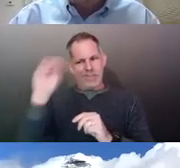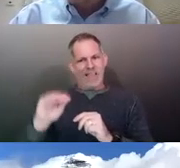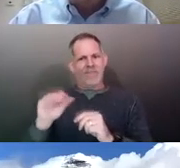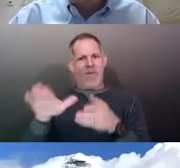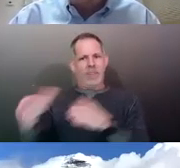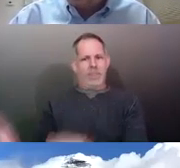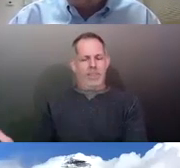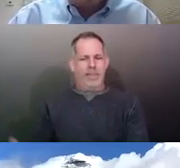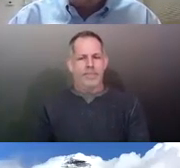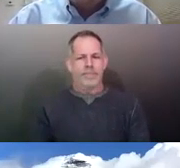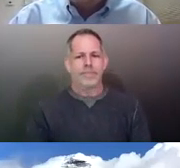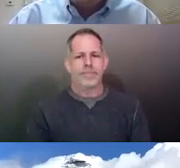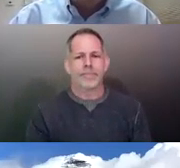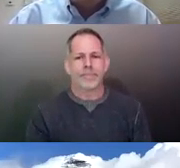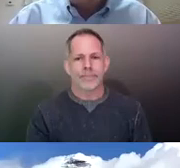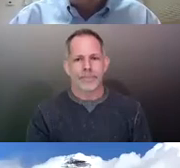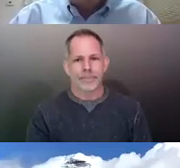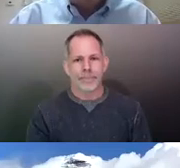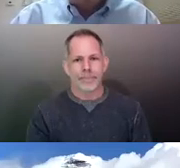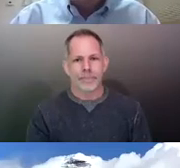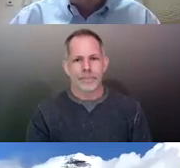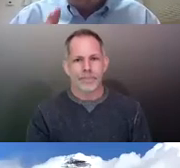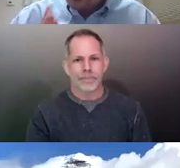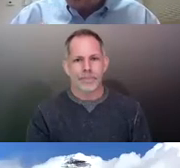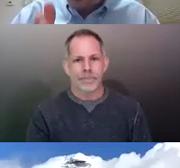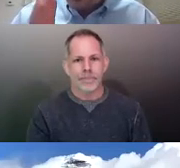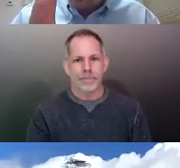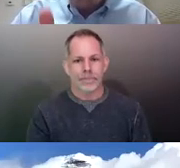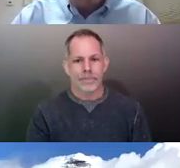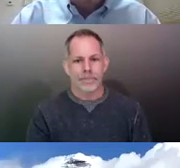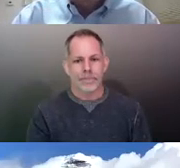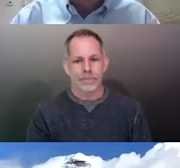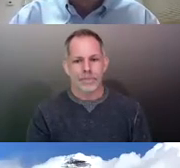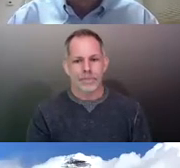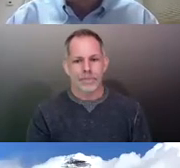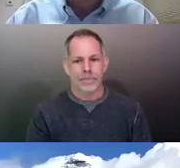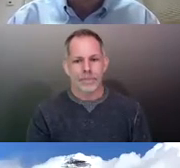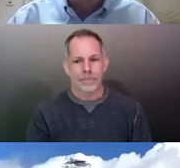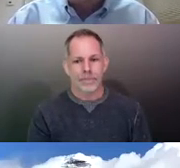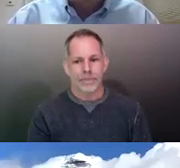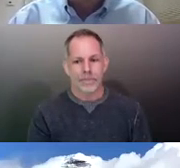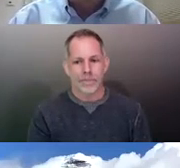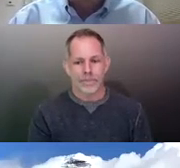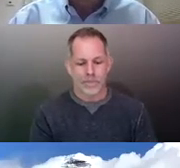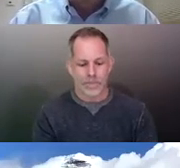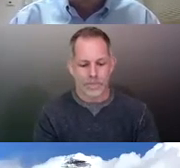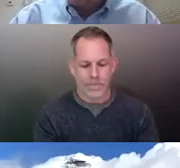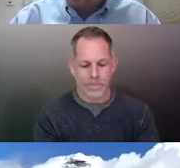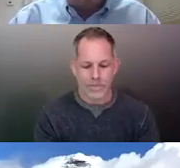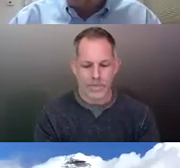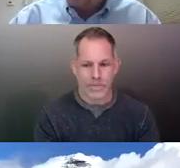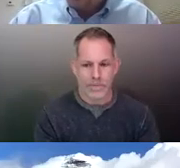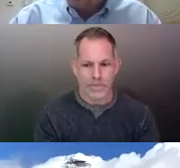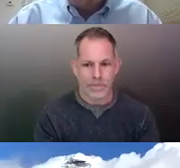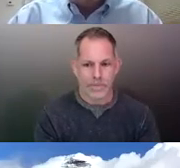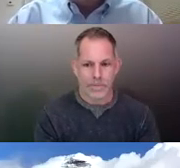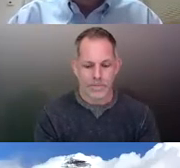groups. When you run the statistics on these numbers, all of those estimates, all those percentages hospitalized do